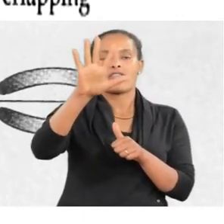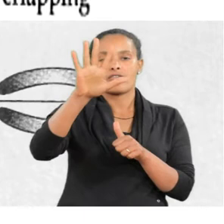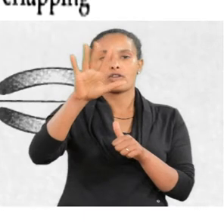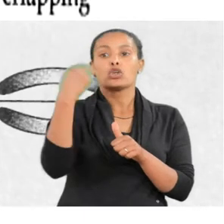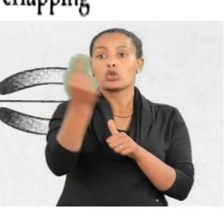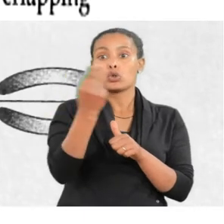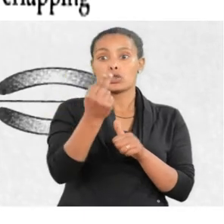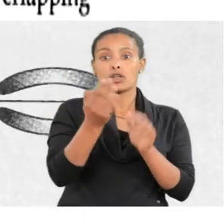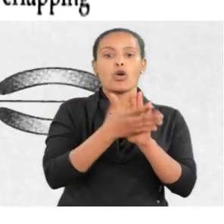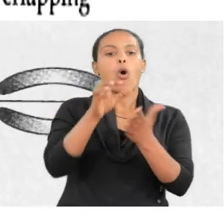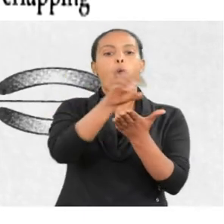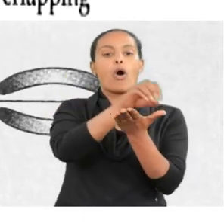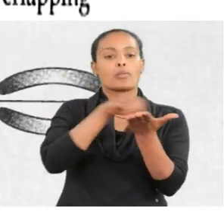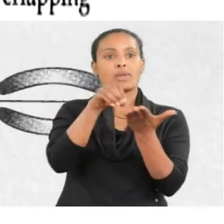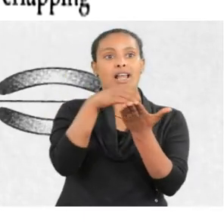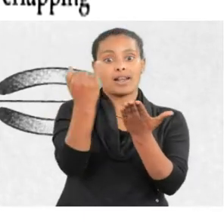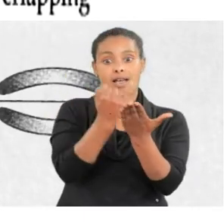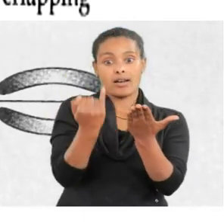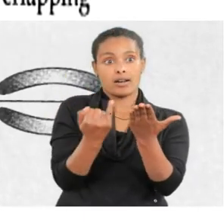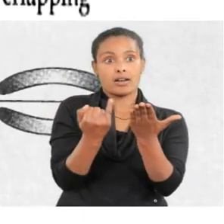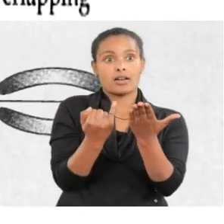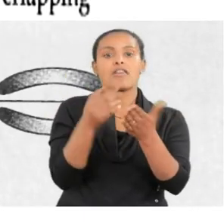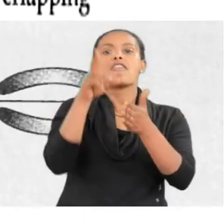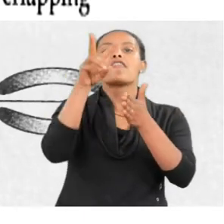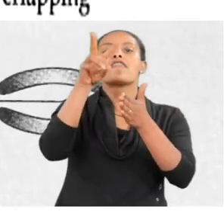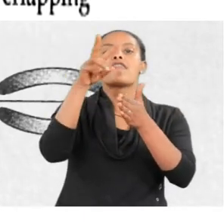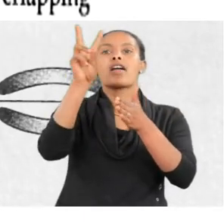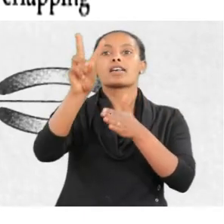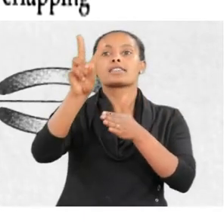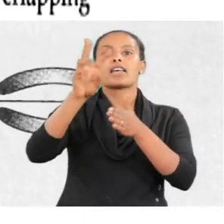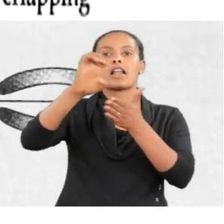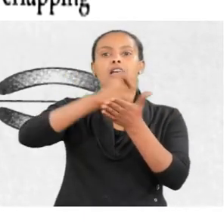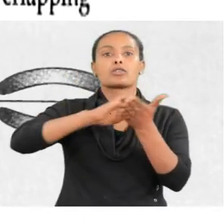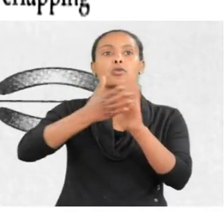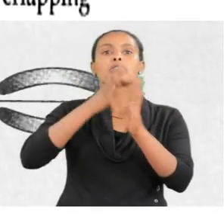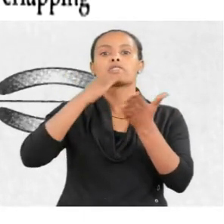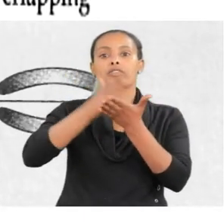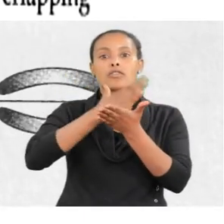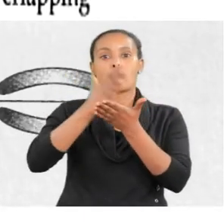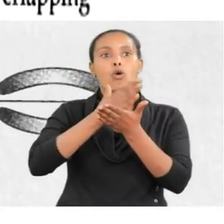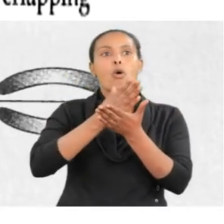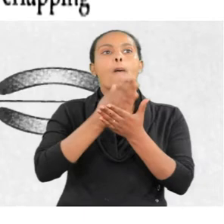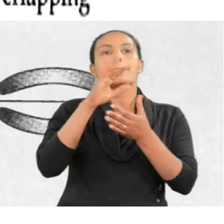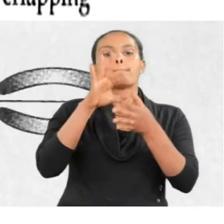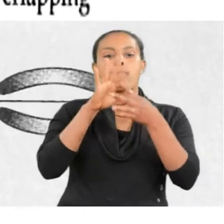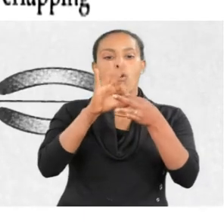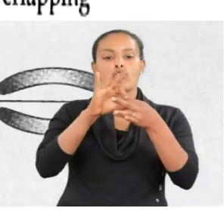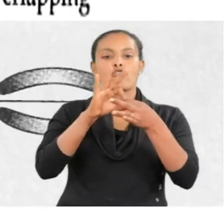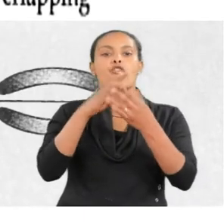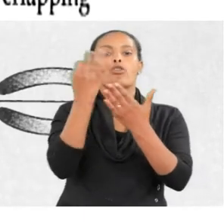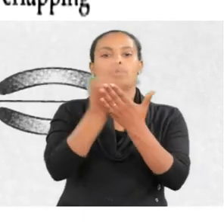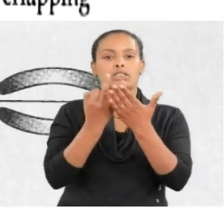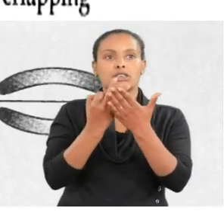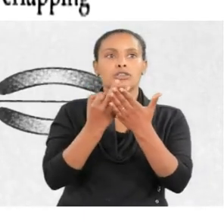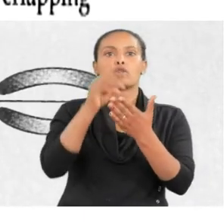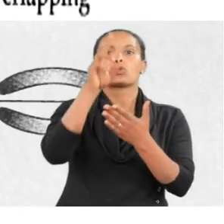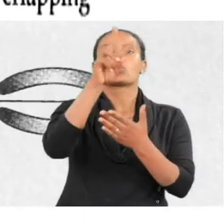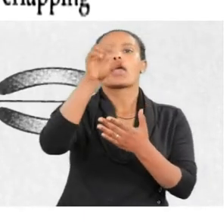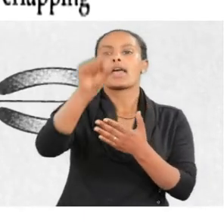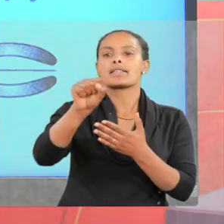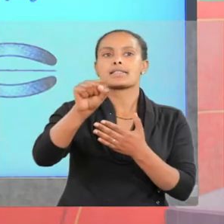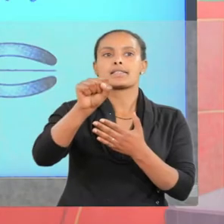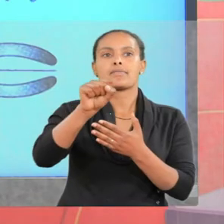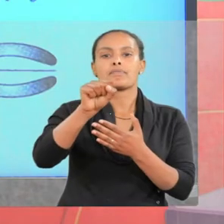2p5. Using orbital diagram, valence electrons are involved in bond formation. Therefore, 2s